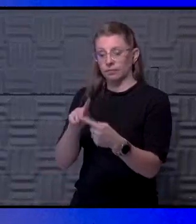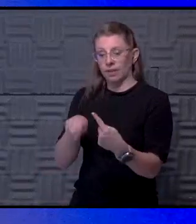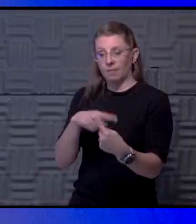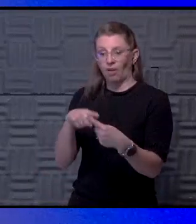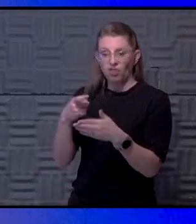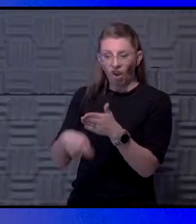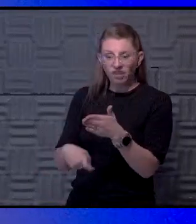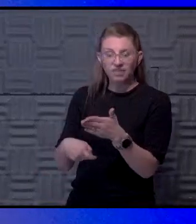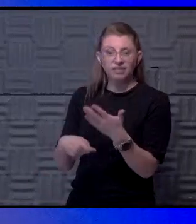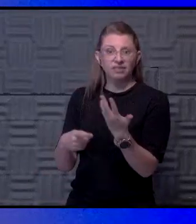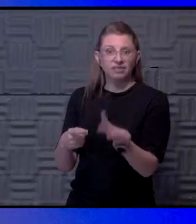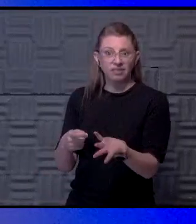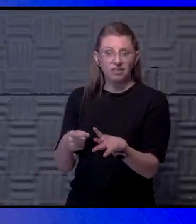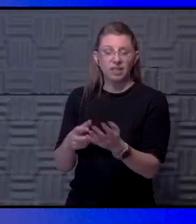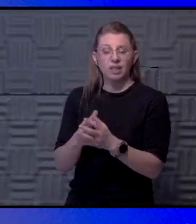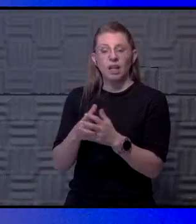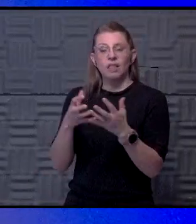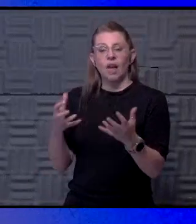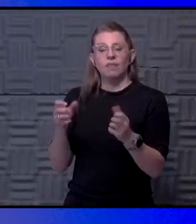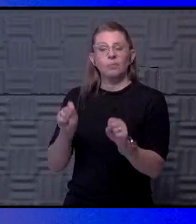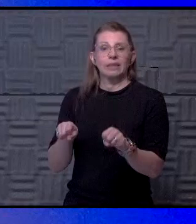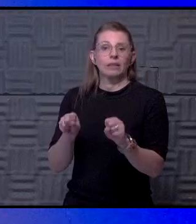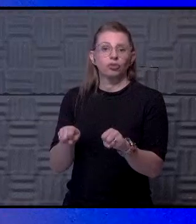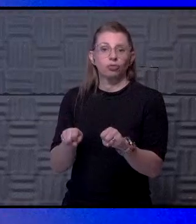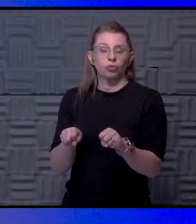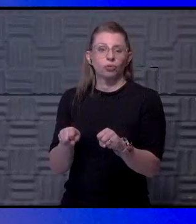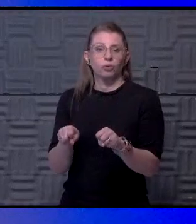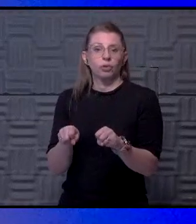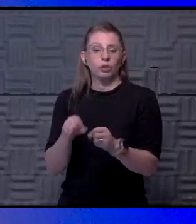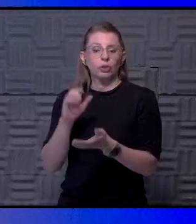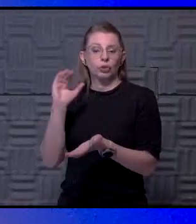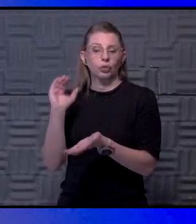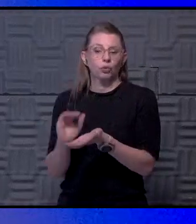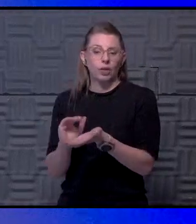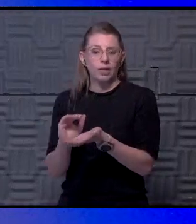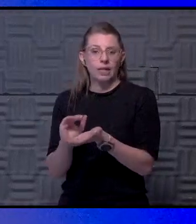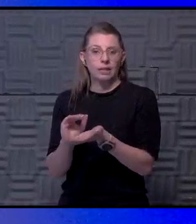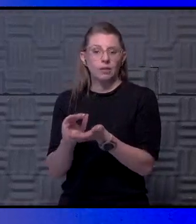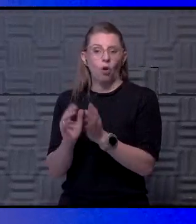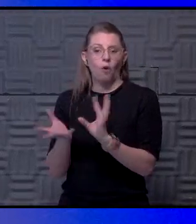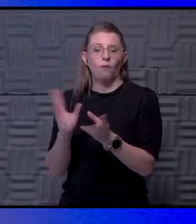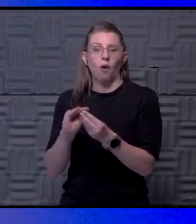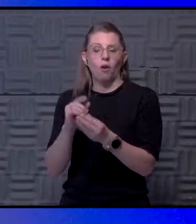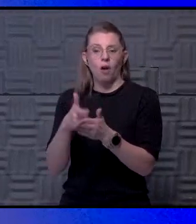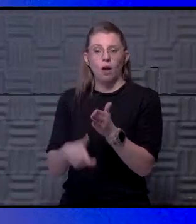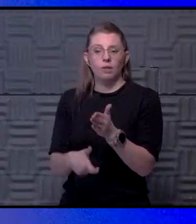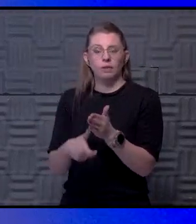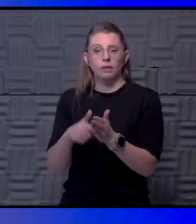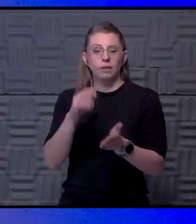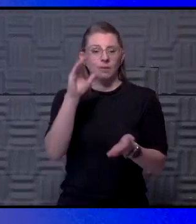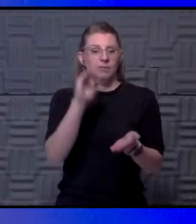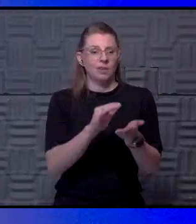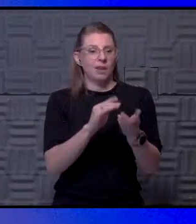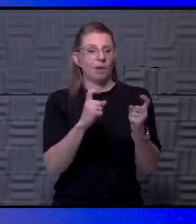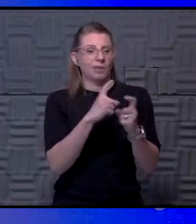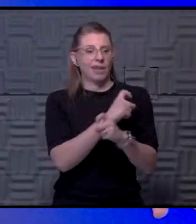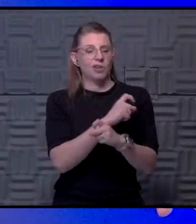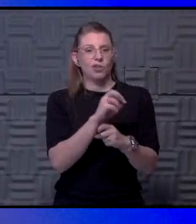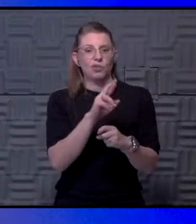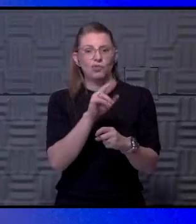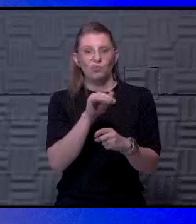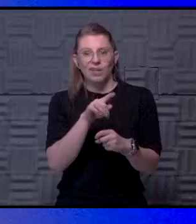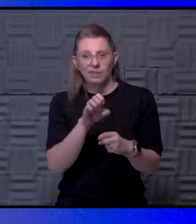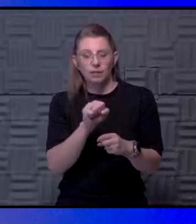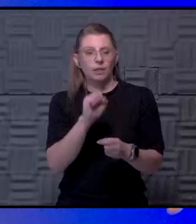forth. There's actually a lot of potential to decrease overall cost by decreasing complication rates, decreasing